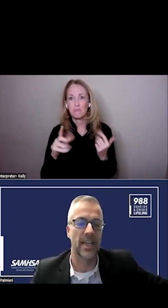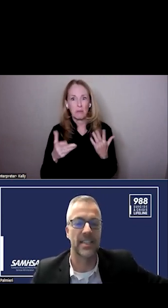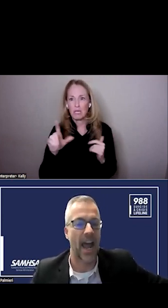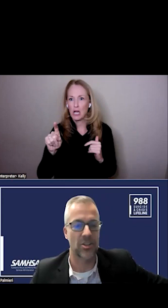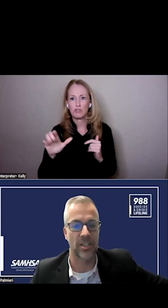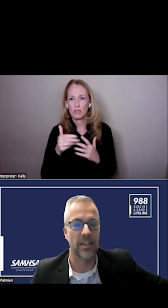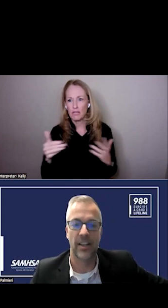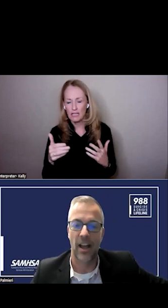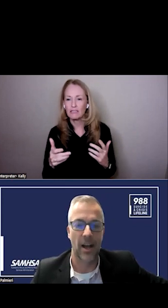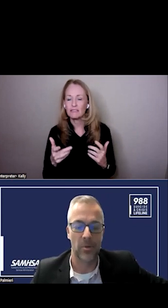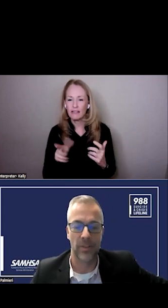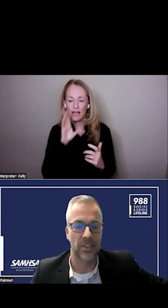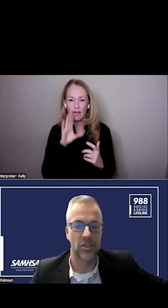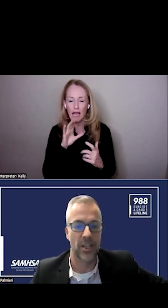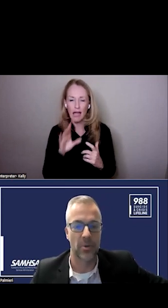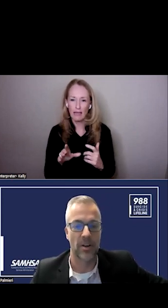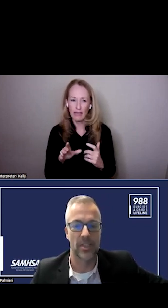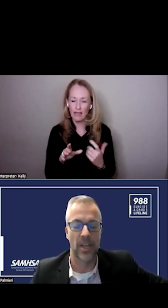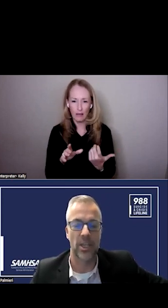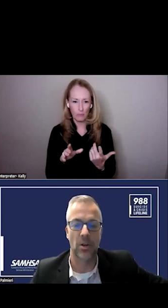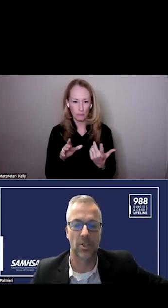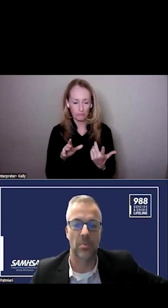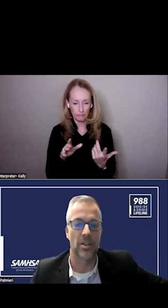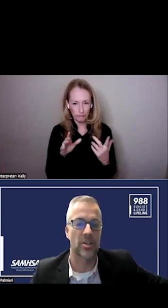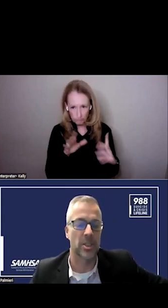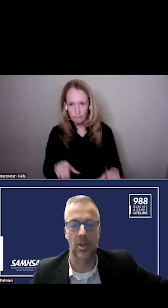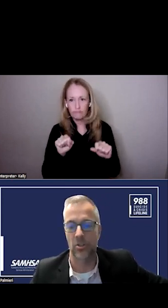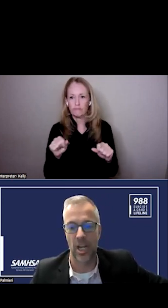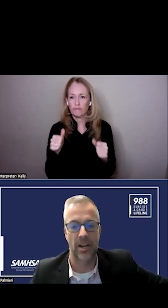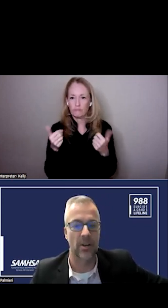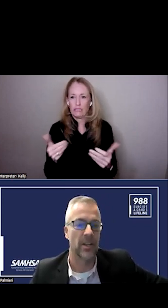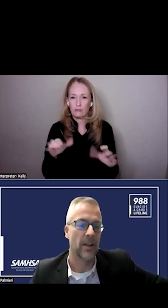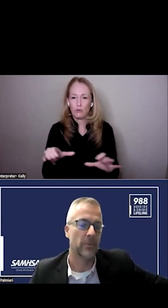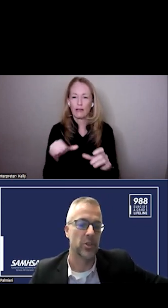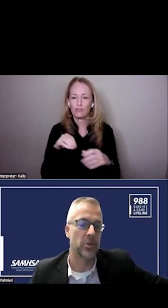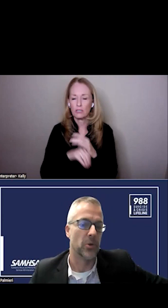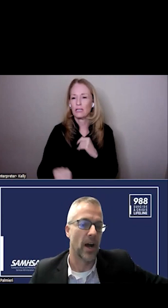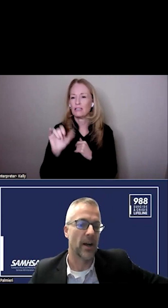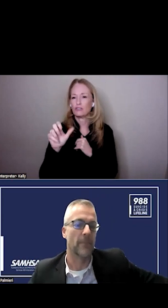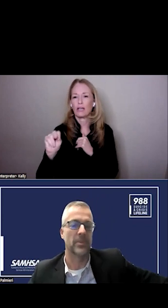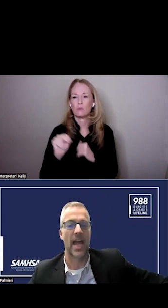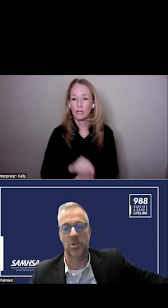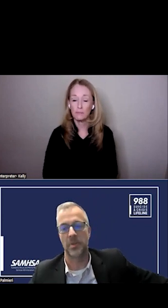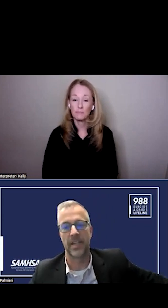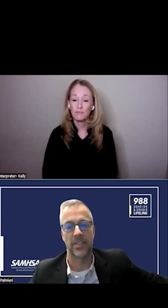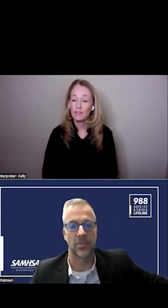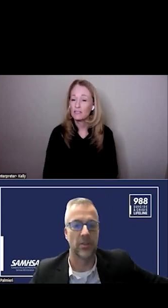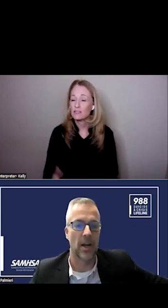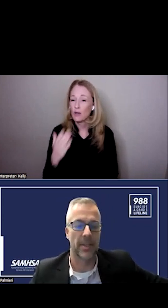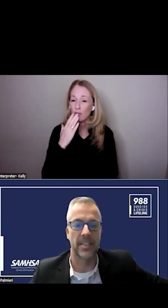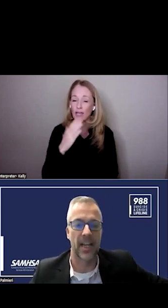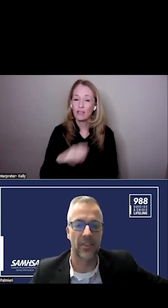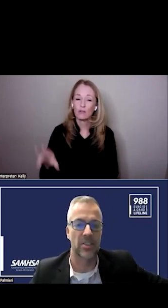to take into action moving into January. So thank you all so much. A special shout out to NASHBID and